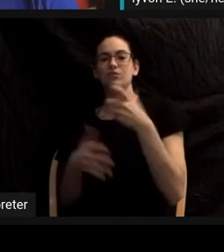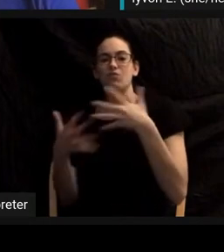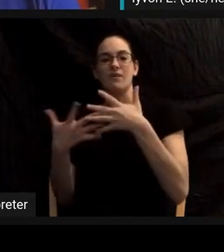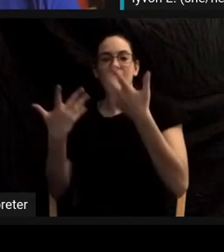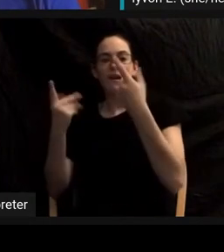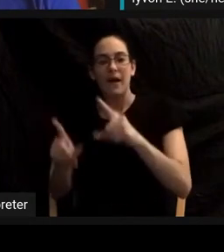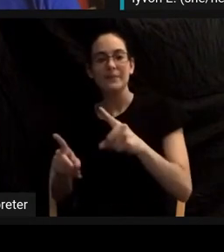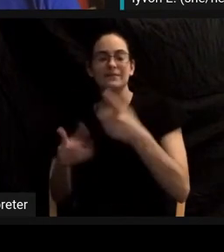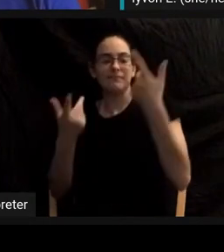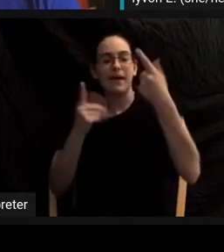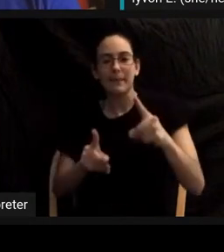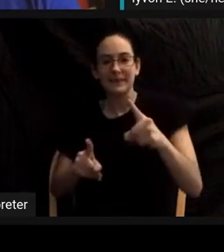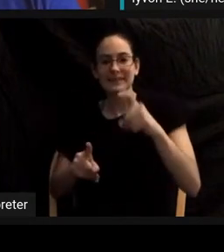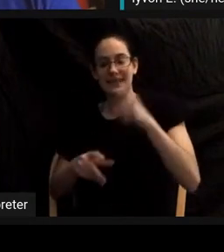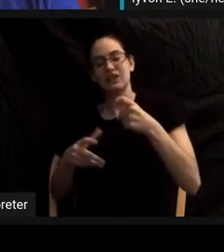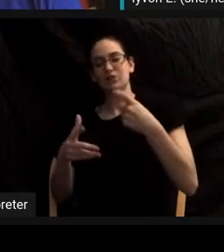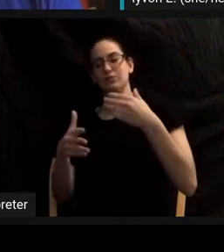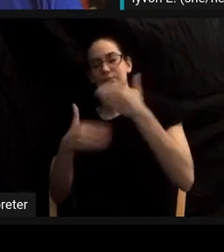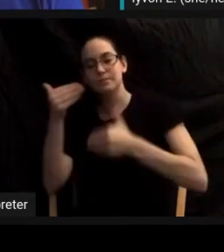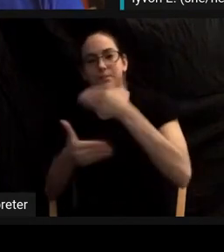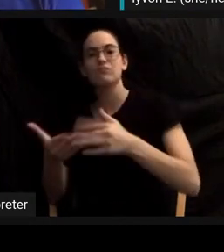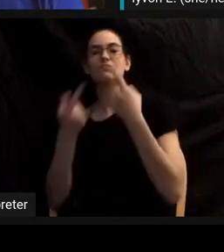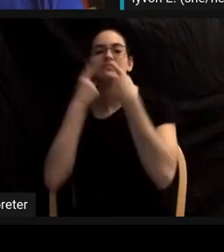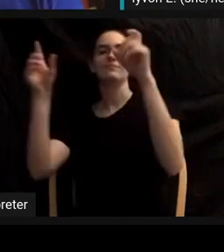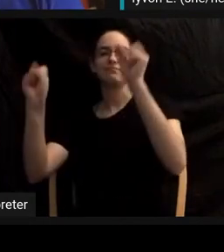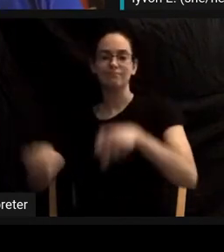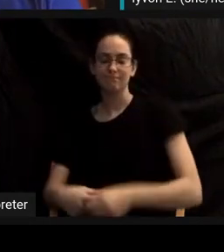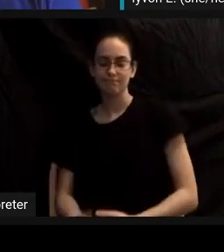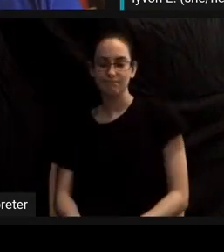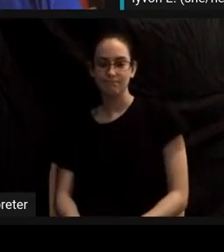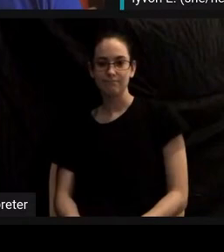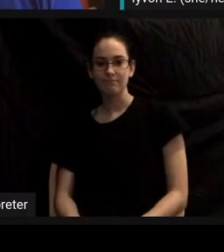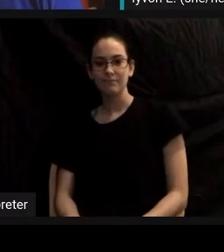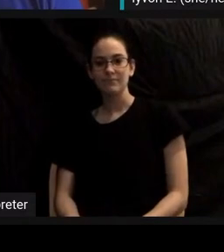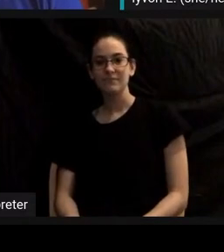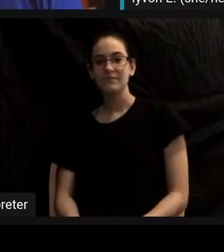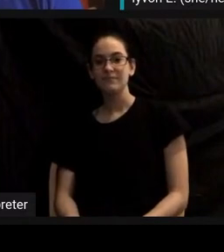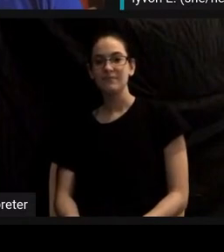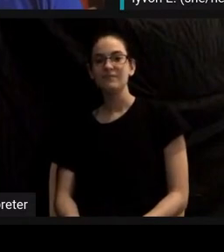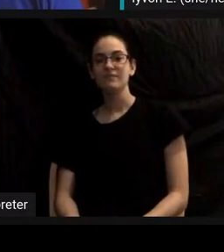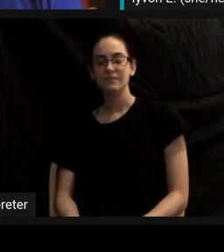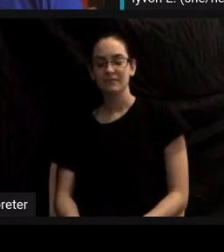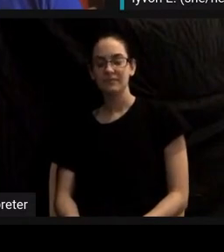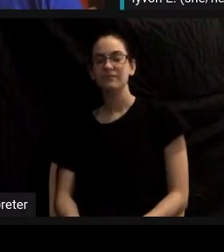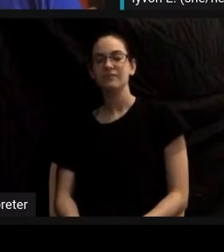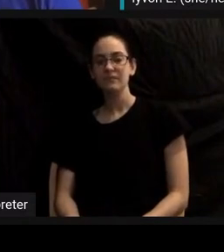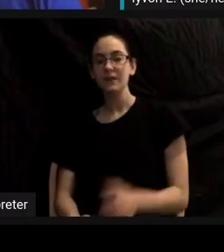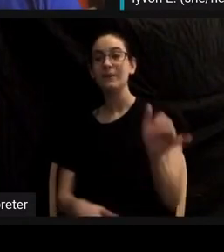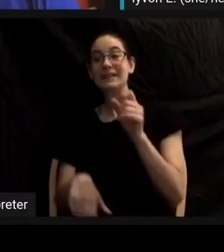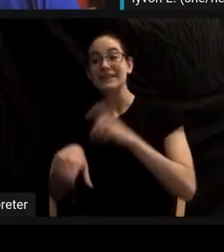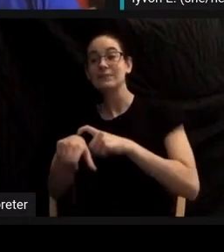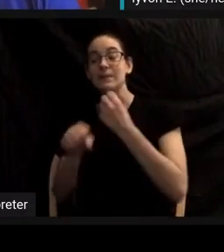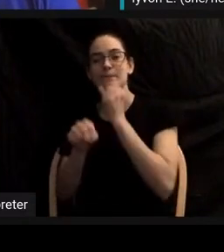has gotta happen. Yeah. And, you know, and then at the same time, like making sure you have people who, you know, support you